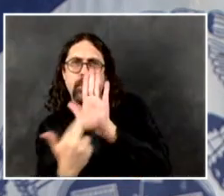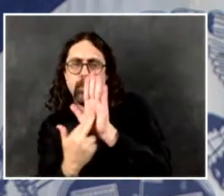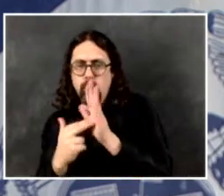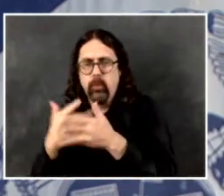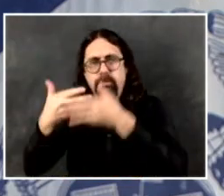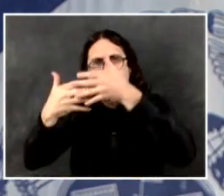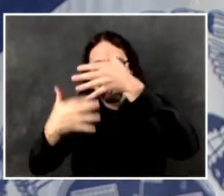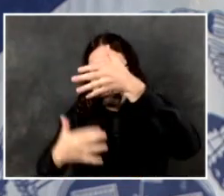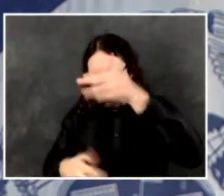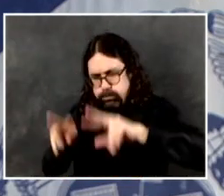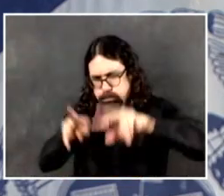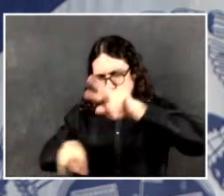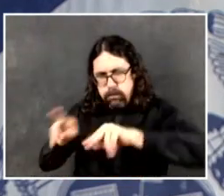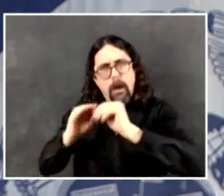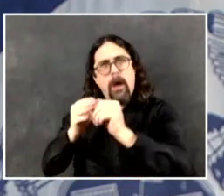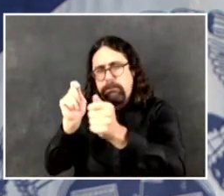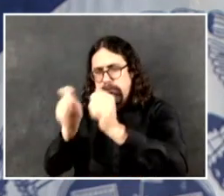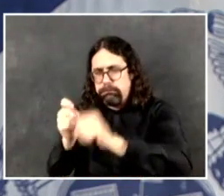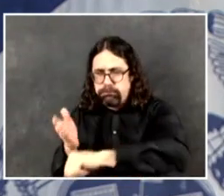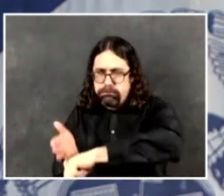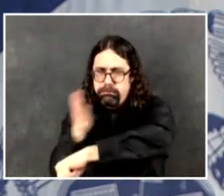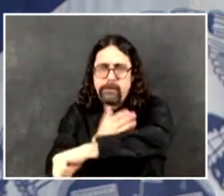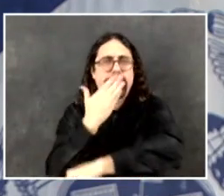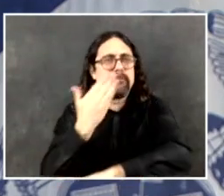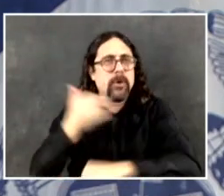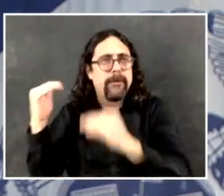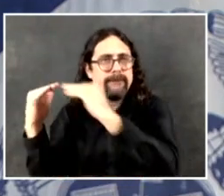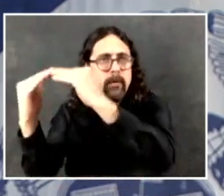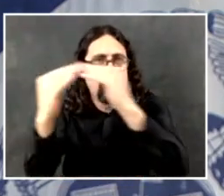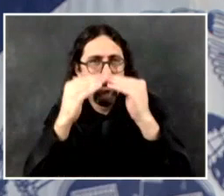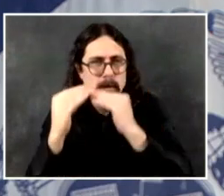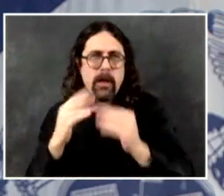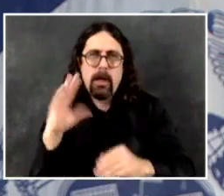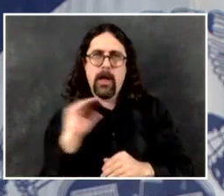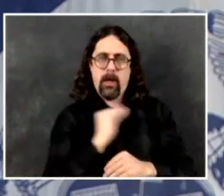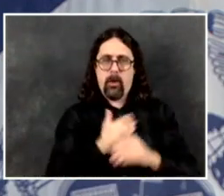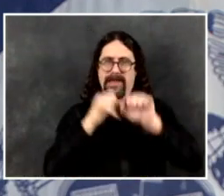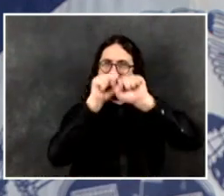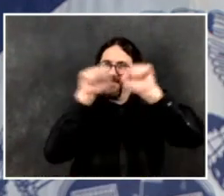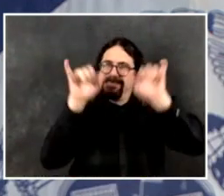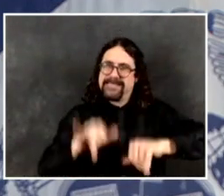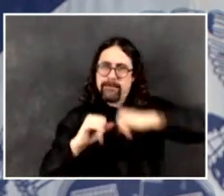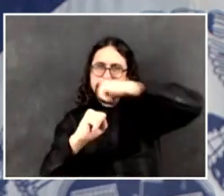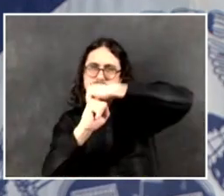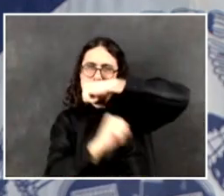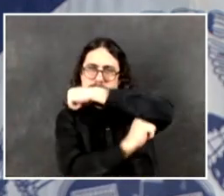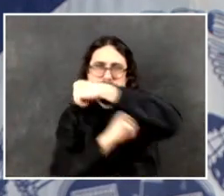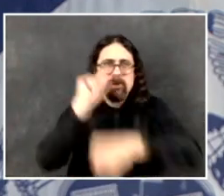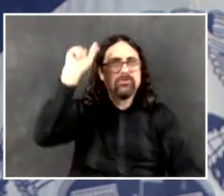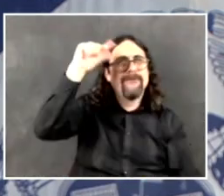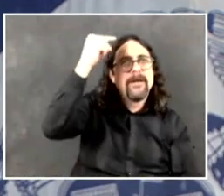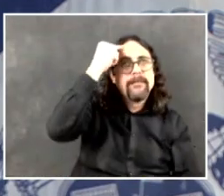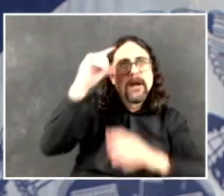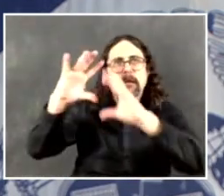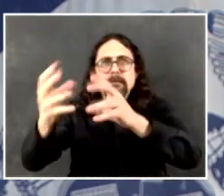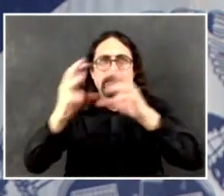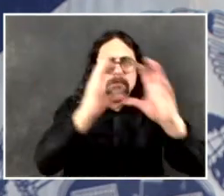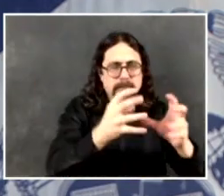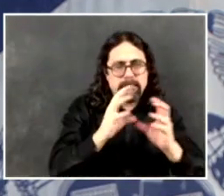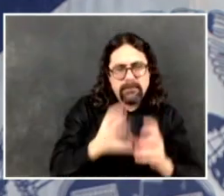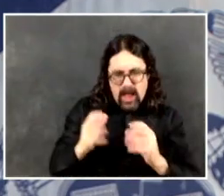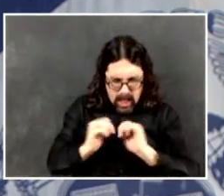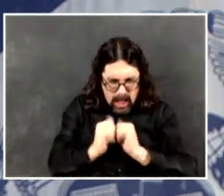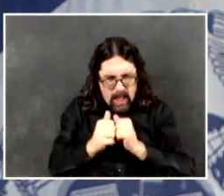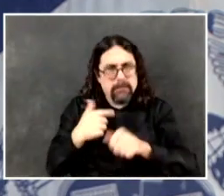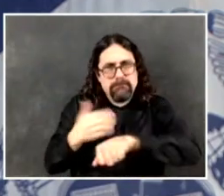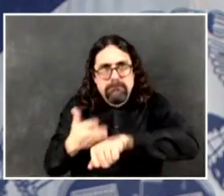steps that will help us with the first acts of restarting. I'm going to be talking about the immediate and ongoing effort to